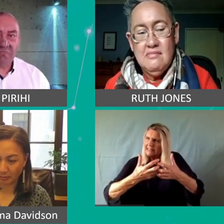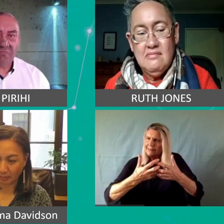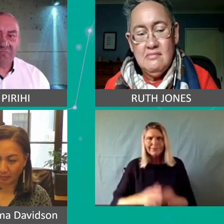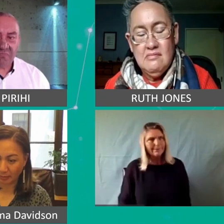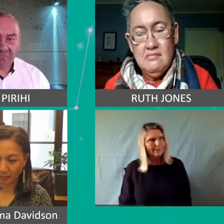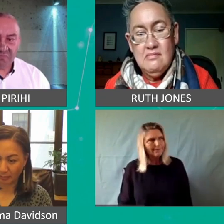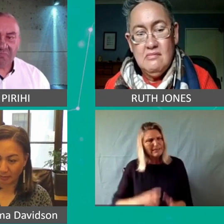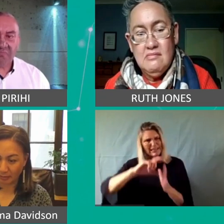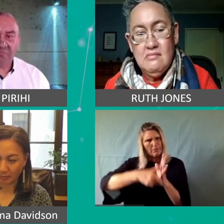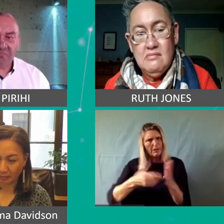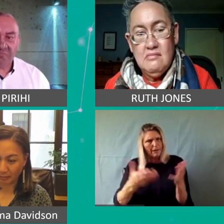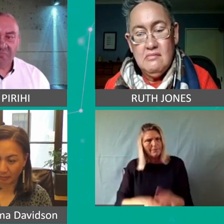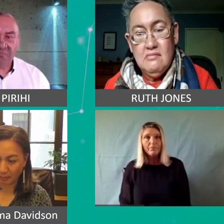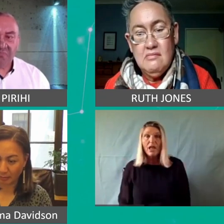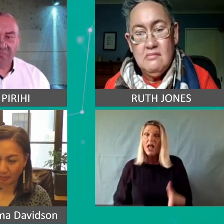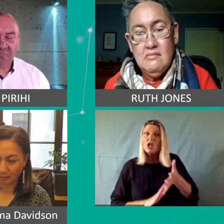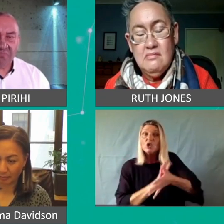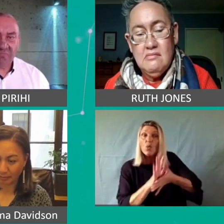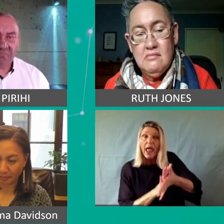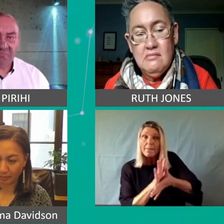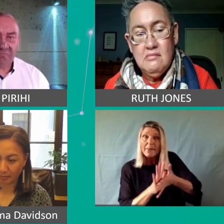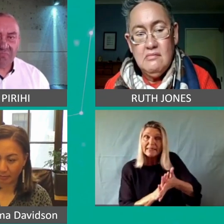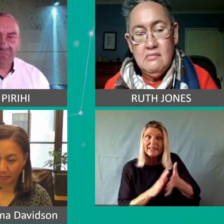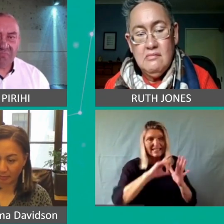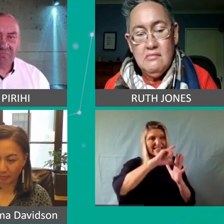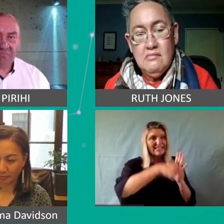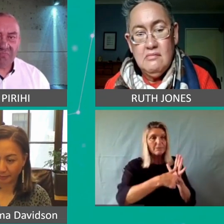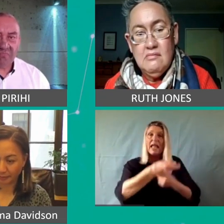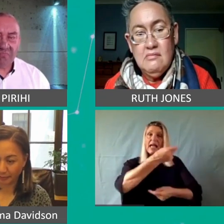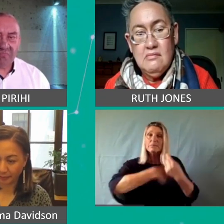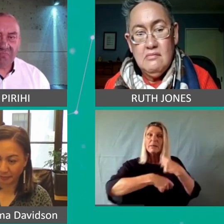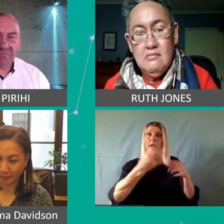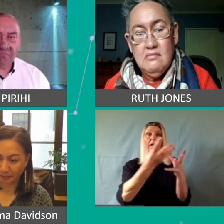person. And what that has done is it has made disability invisible.